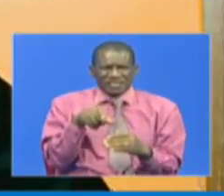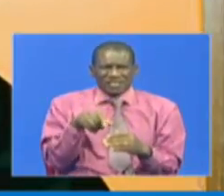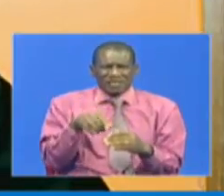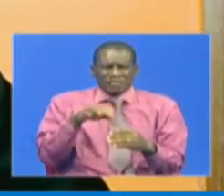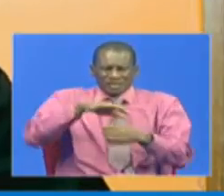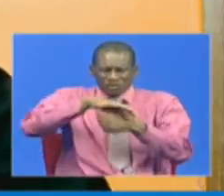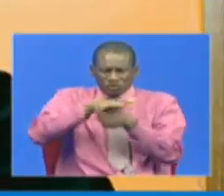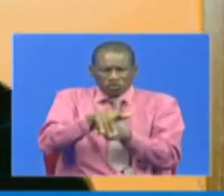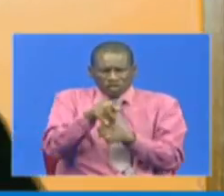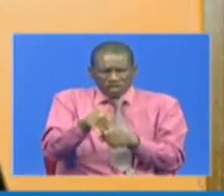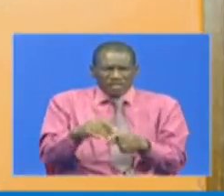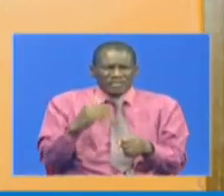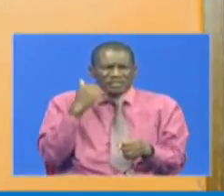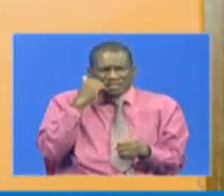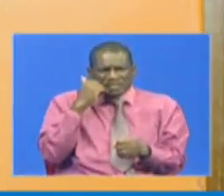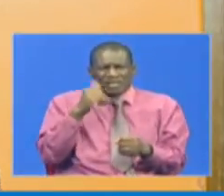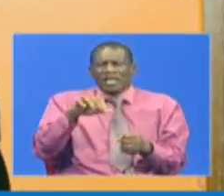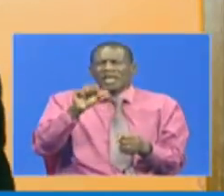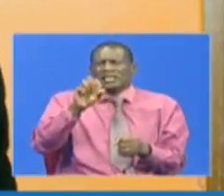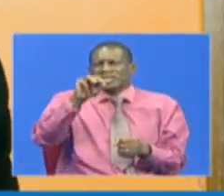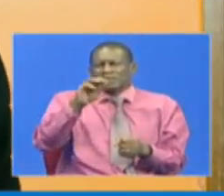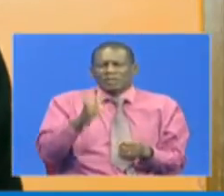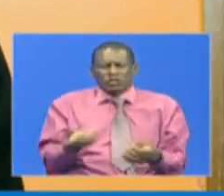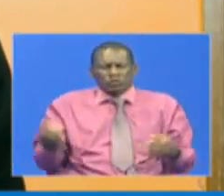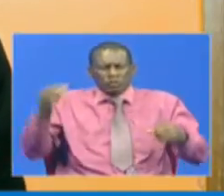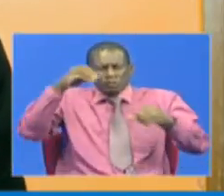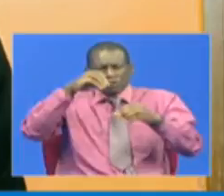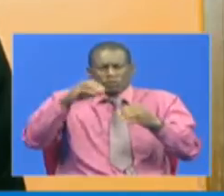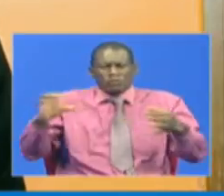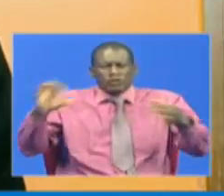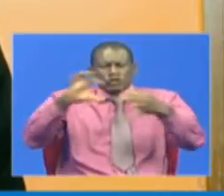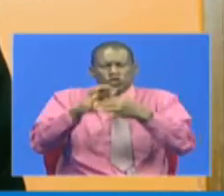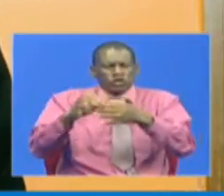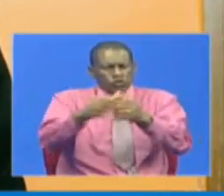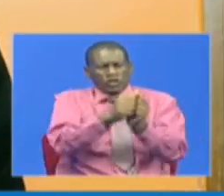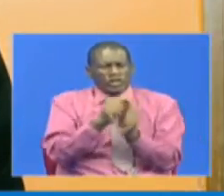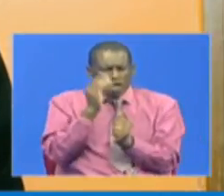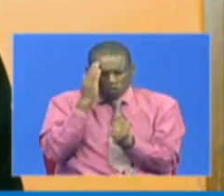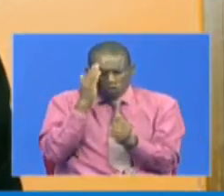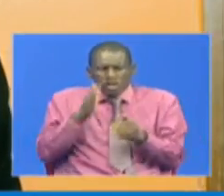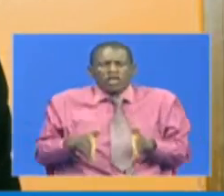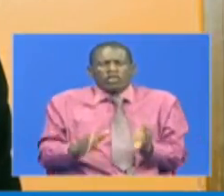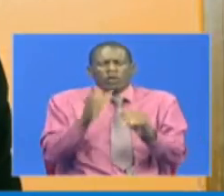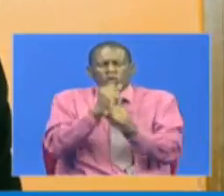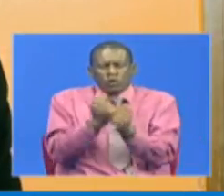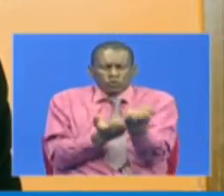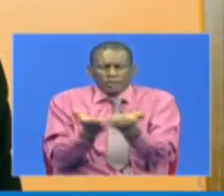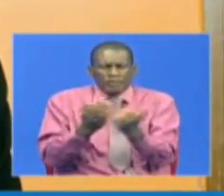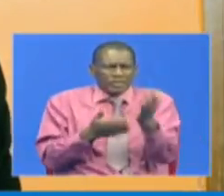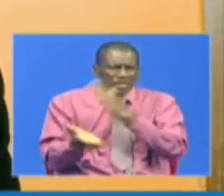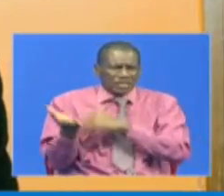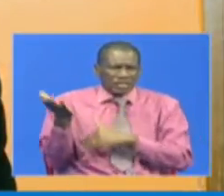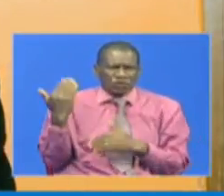pandemic, because SMEs are going to come together and realize that actually the way we were doing business